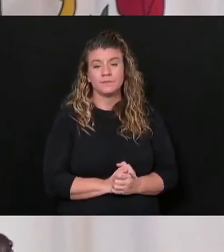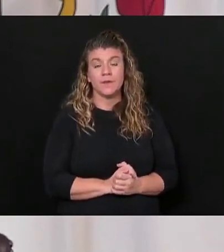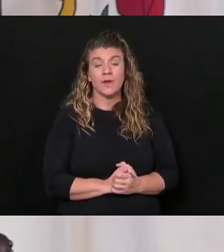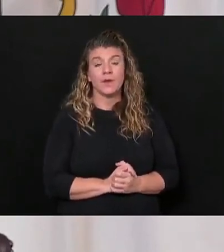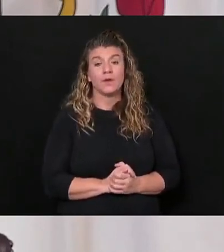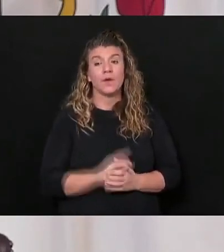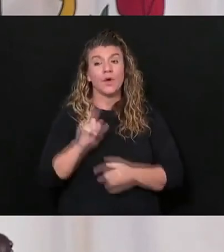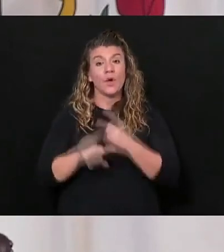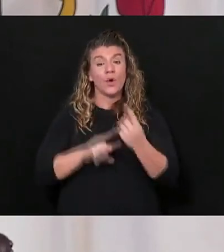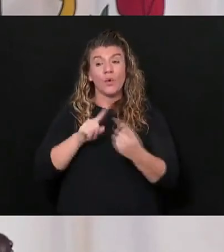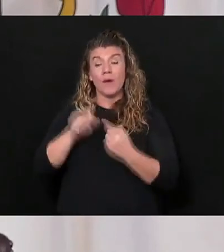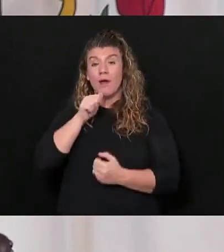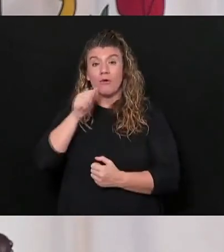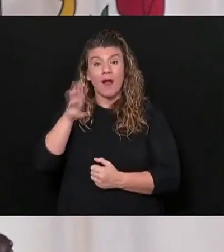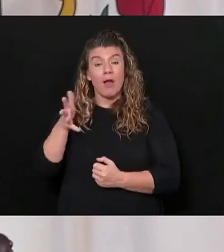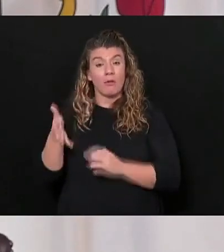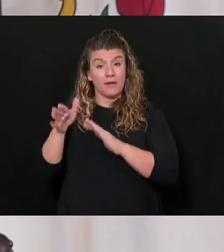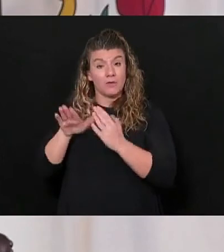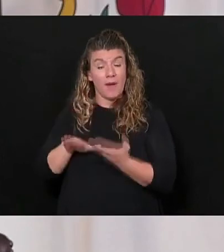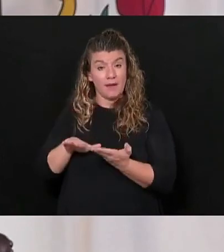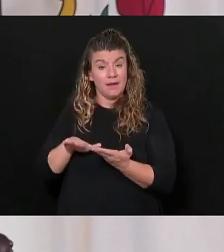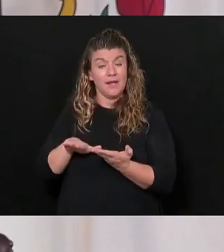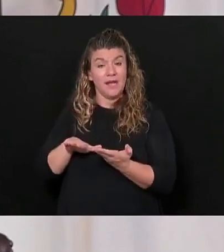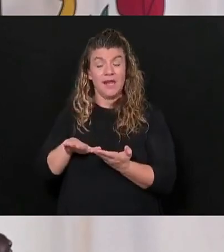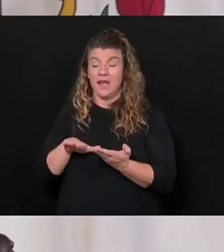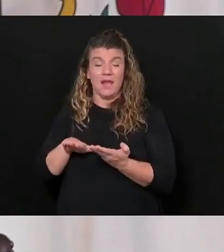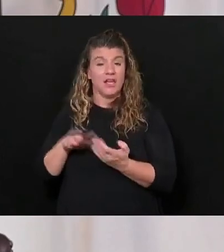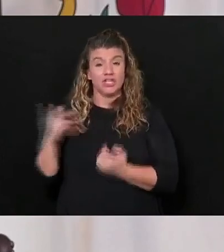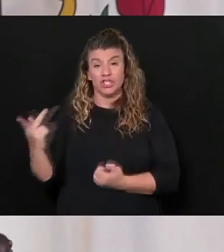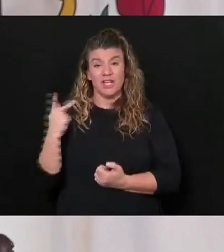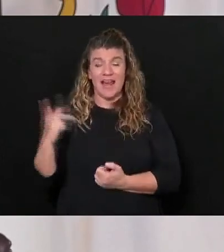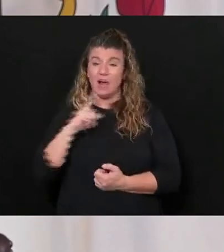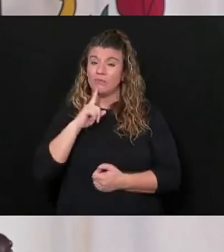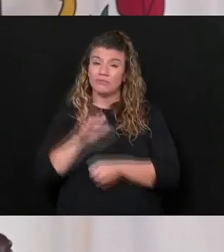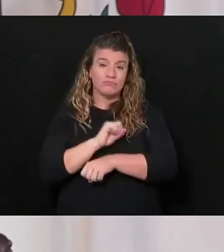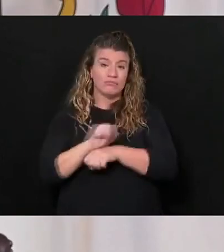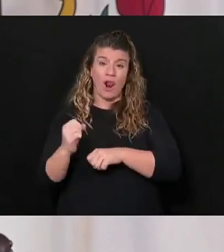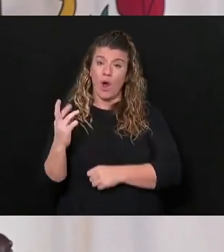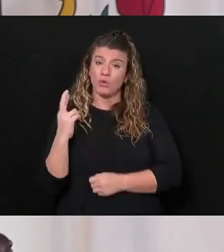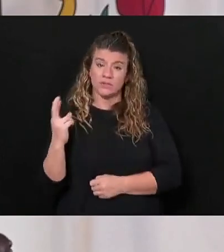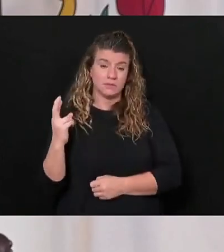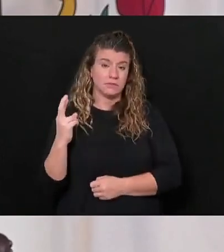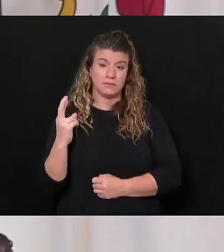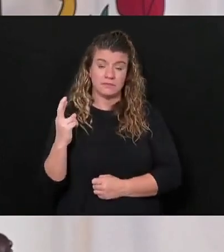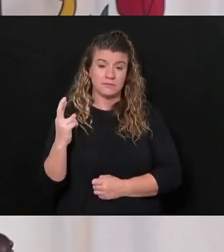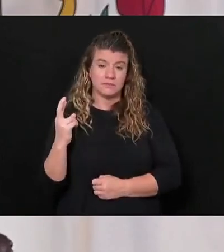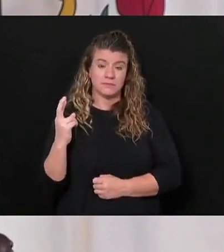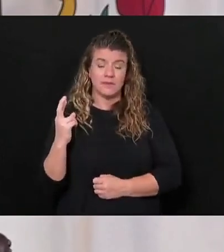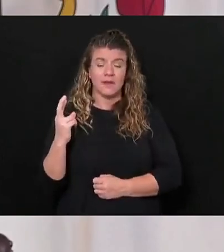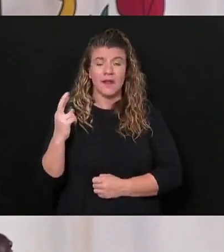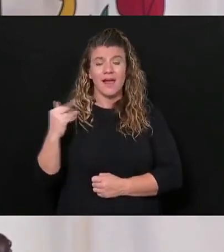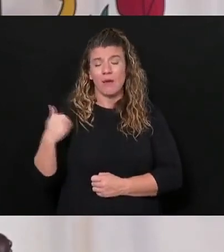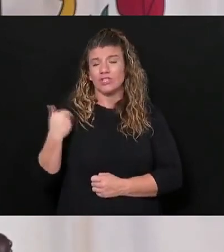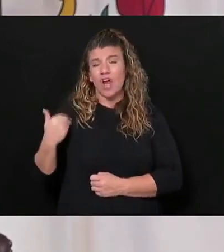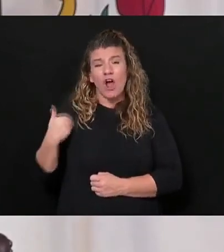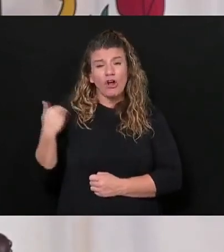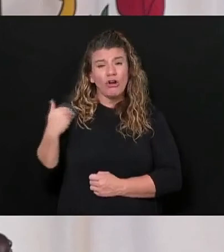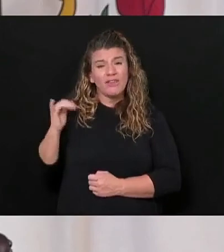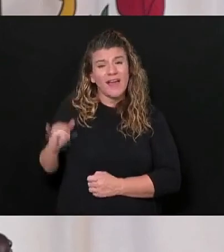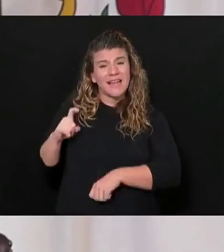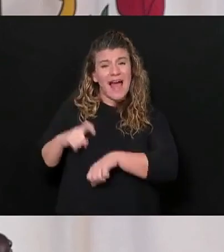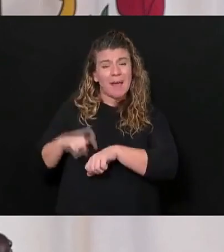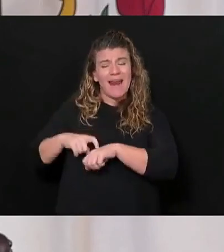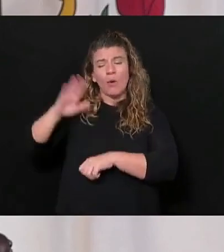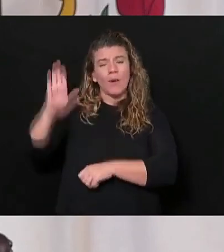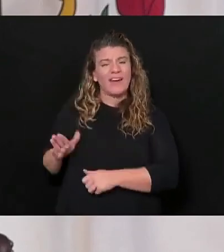my grandmother and I were really, really close. And I was a lot younger guy. And it